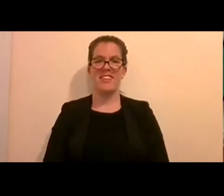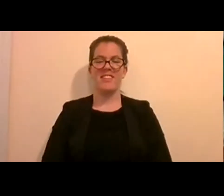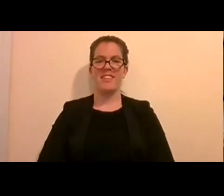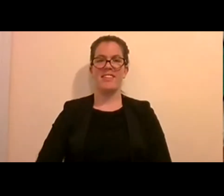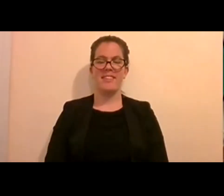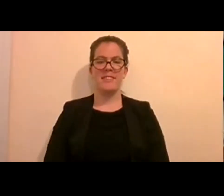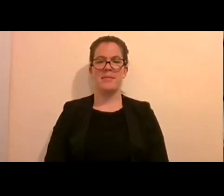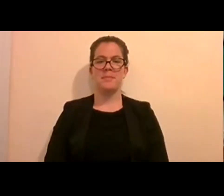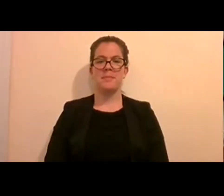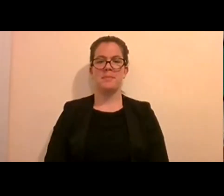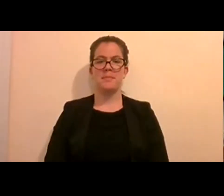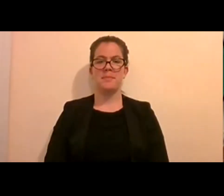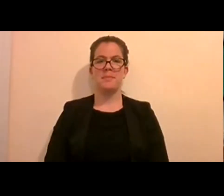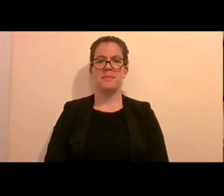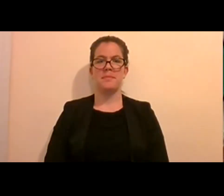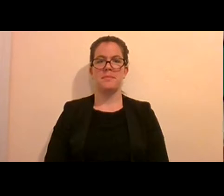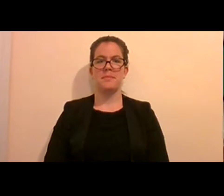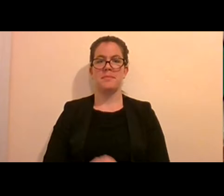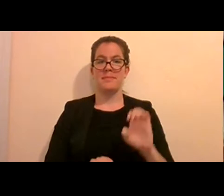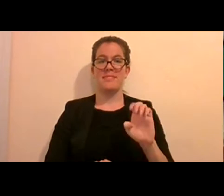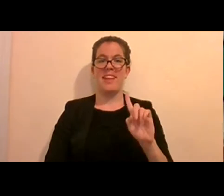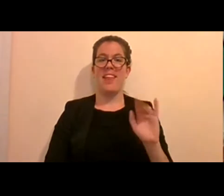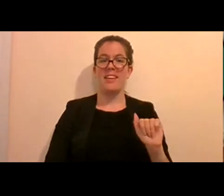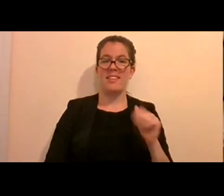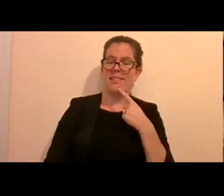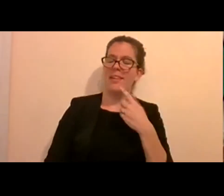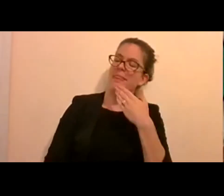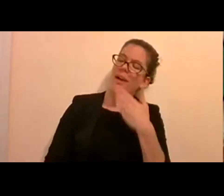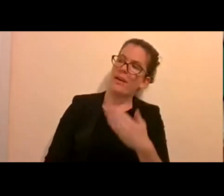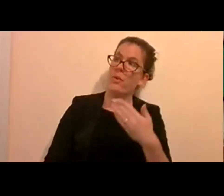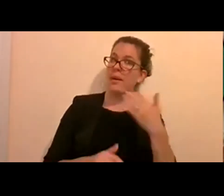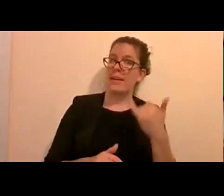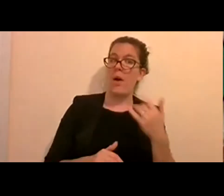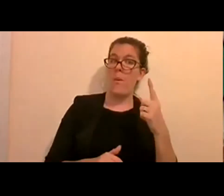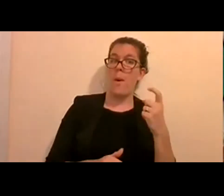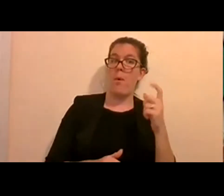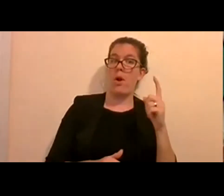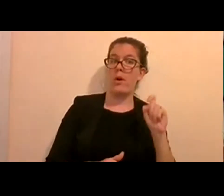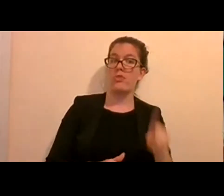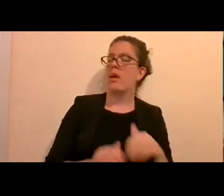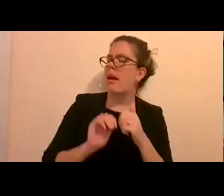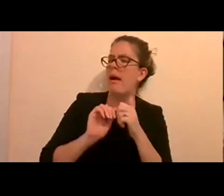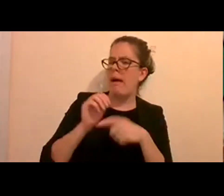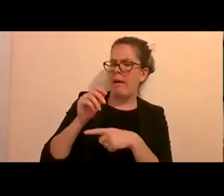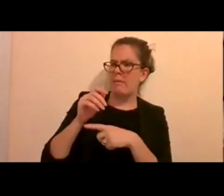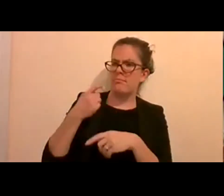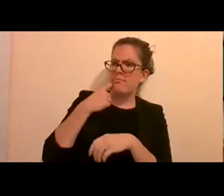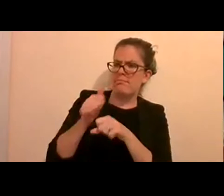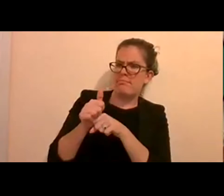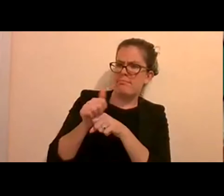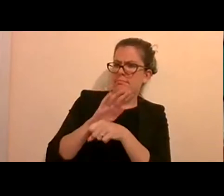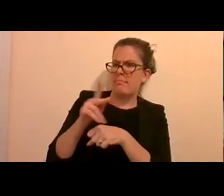Thank you. All right, we have another question. How did the pandemic affect the deaf community